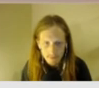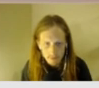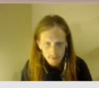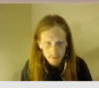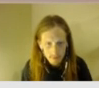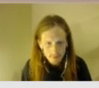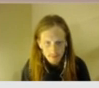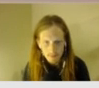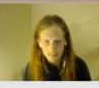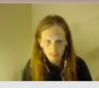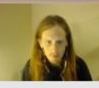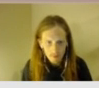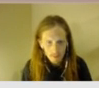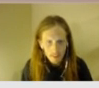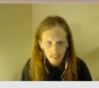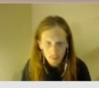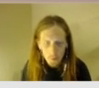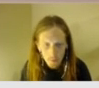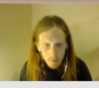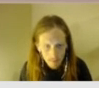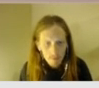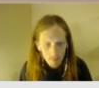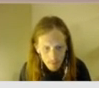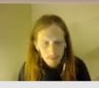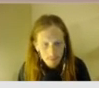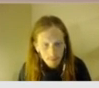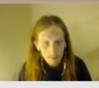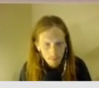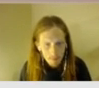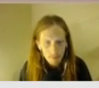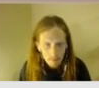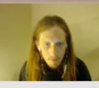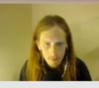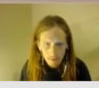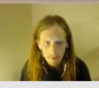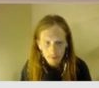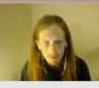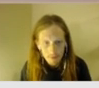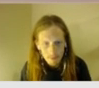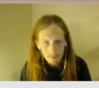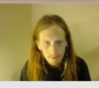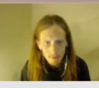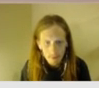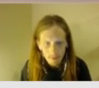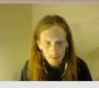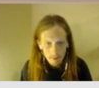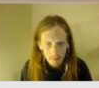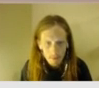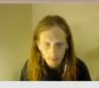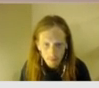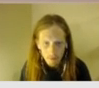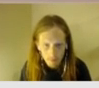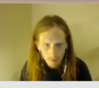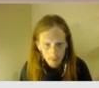me and it's helped me build community with other photographers who sometimes are your cheerleaders and other times